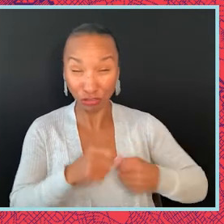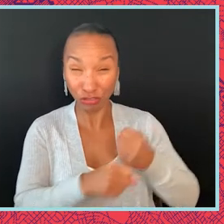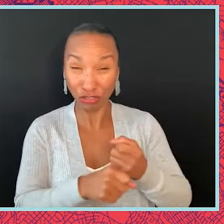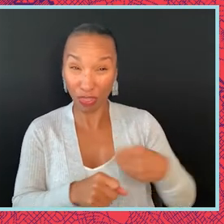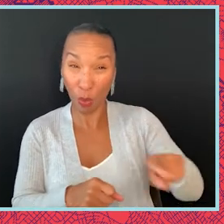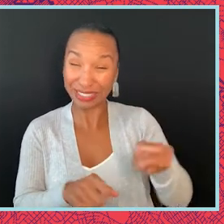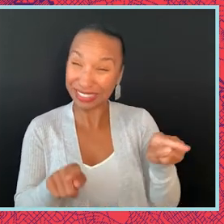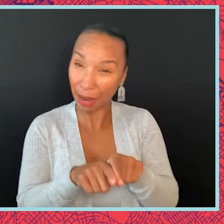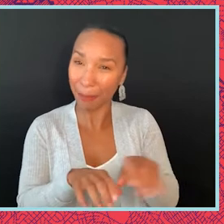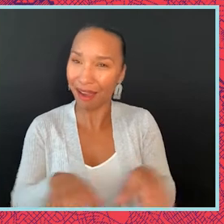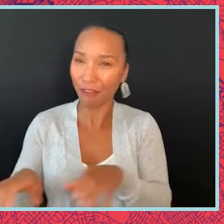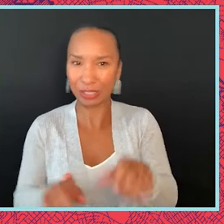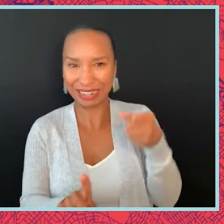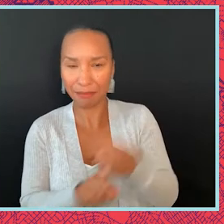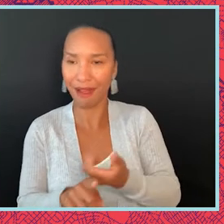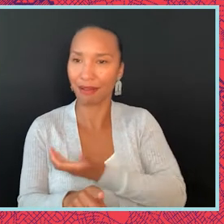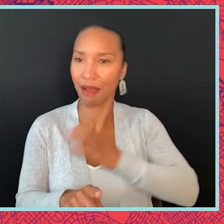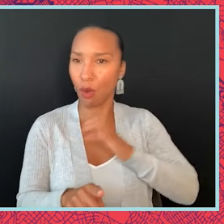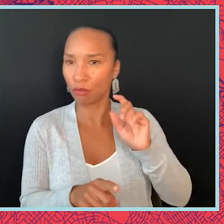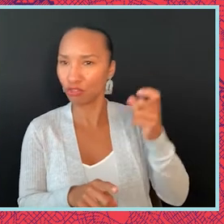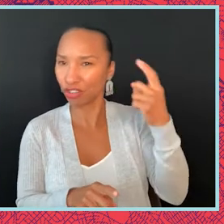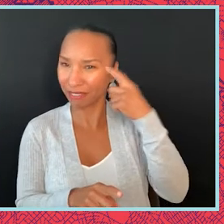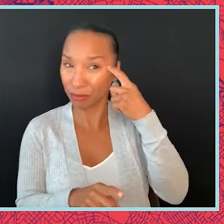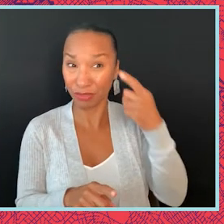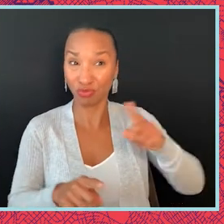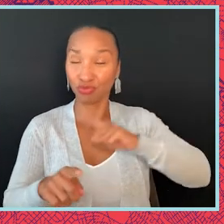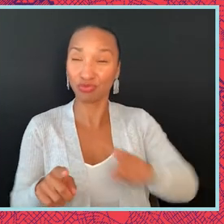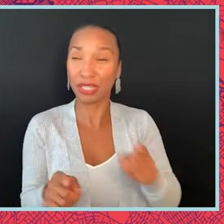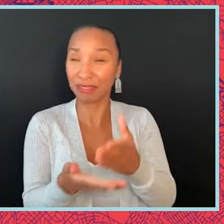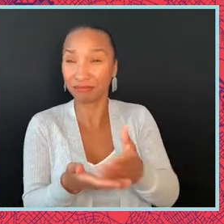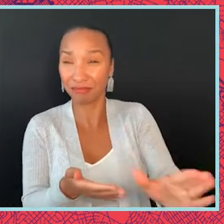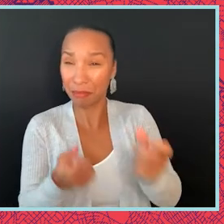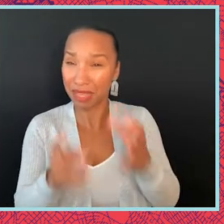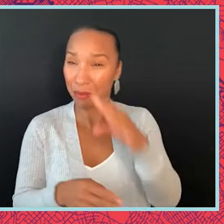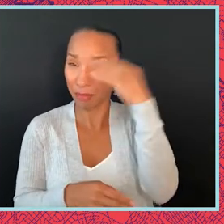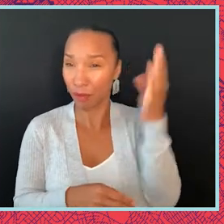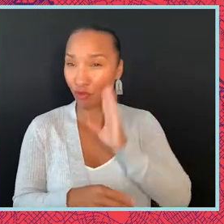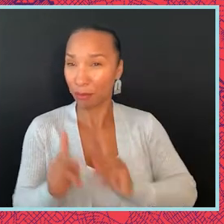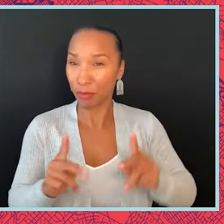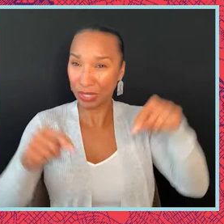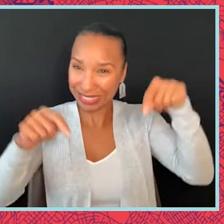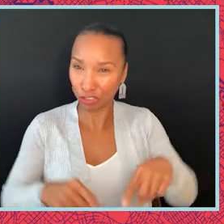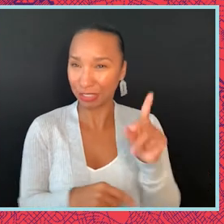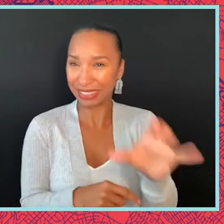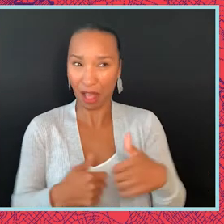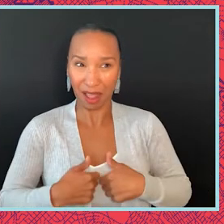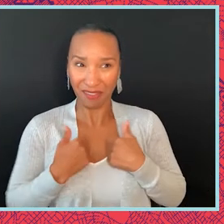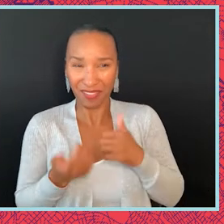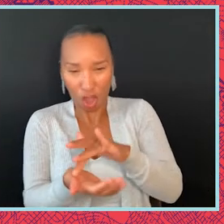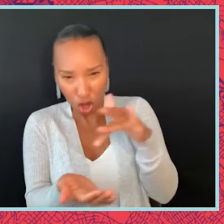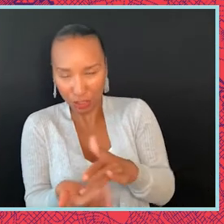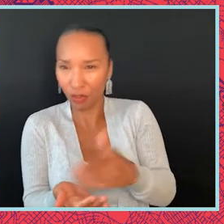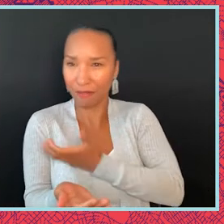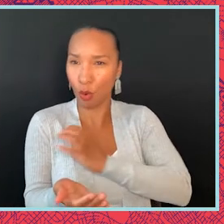acts has affected our institution. It has disenfranchised the majority Black and brown people right here in D.C. Who